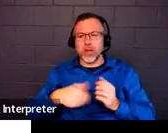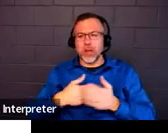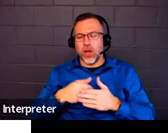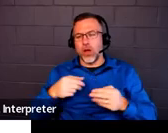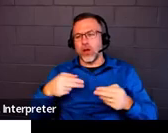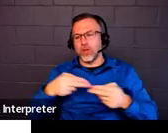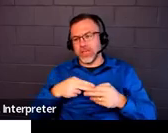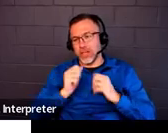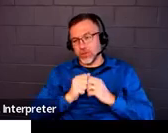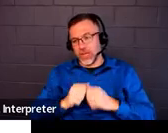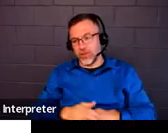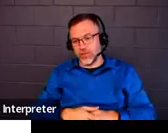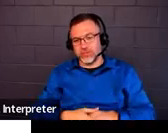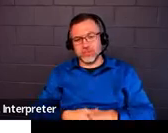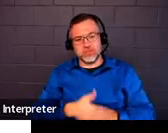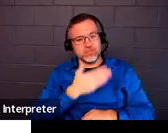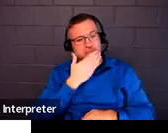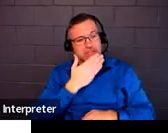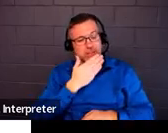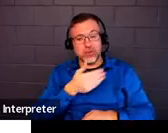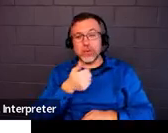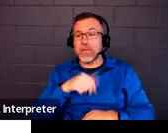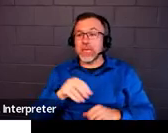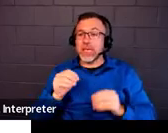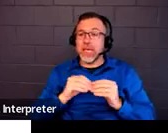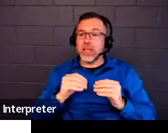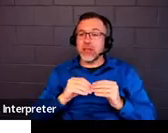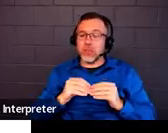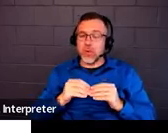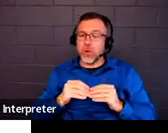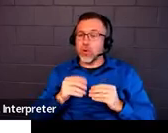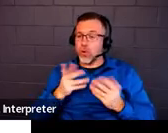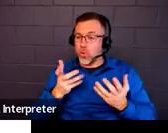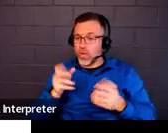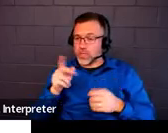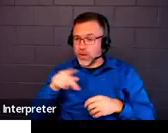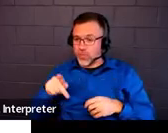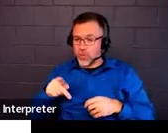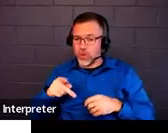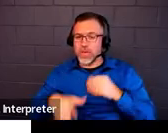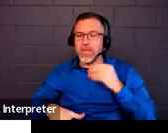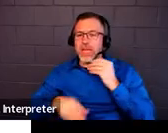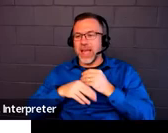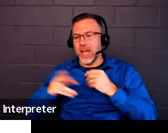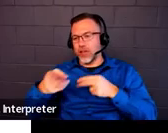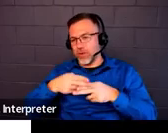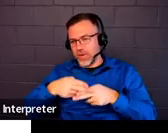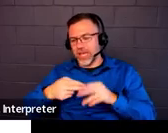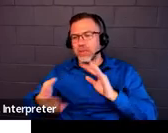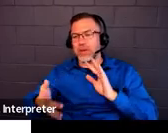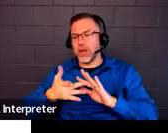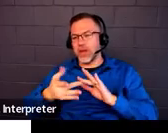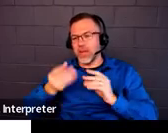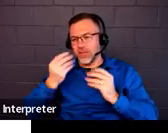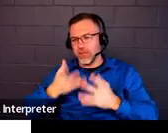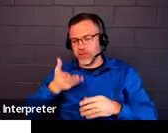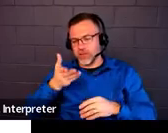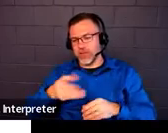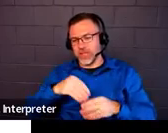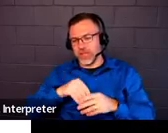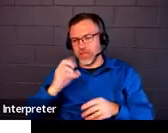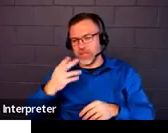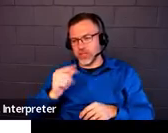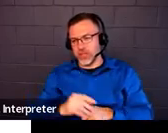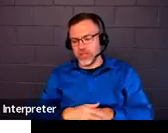you. You got it. Anybody else who wants that, just do the same thing and I'm happy to do it. This is my first